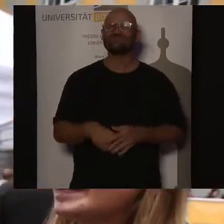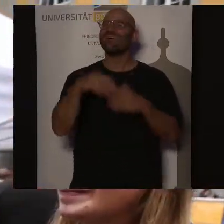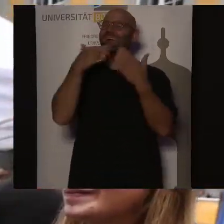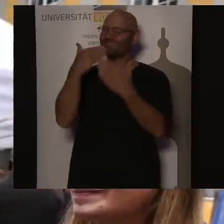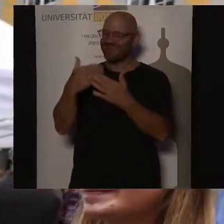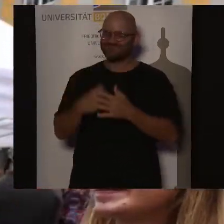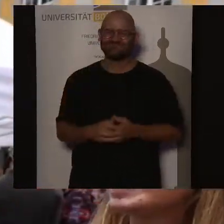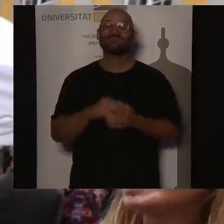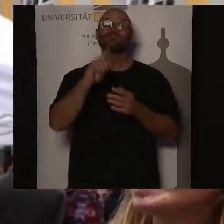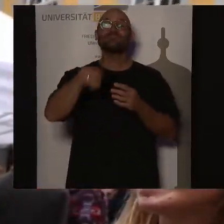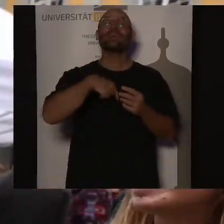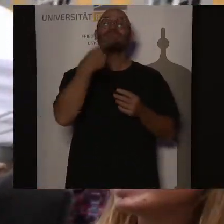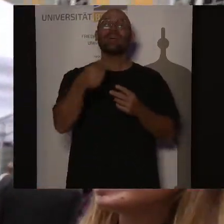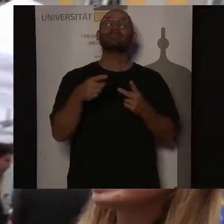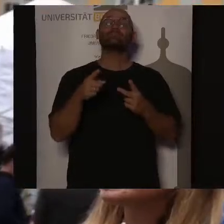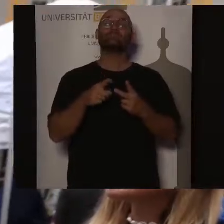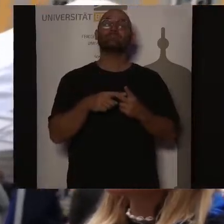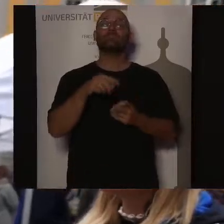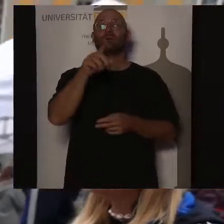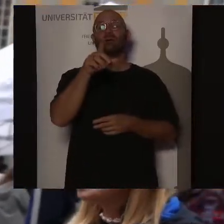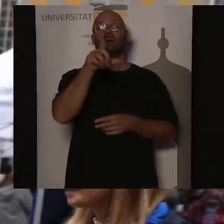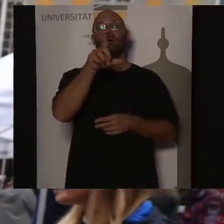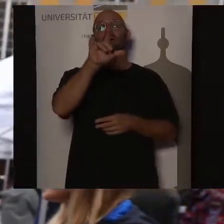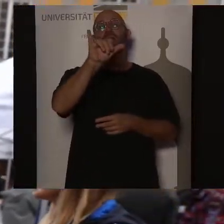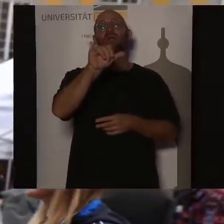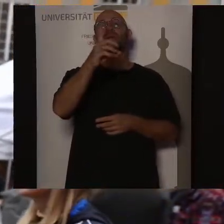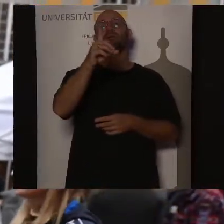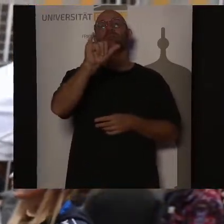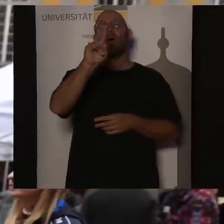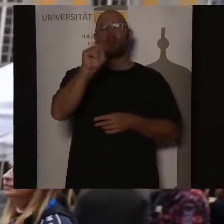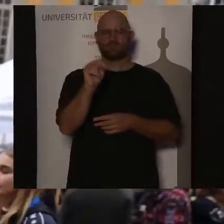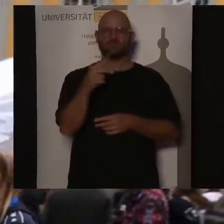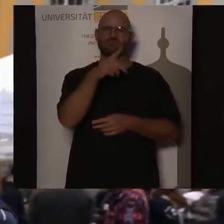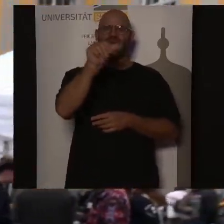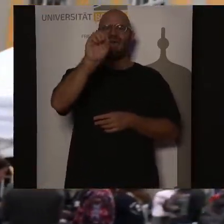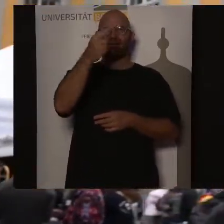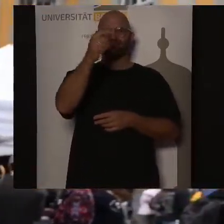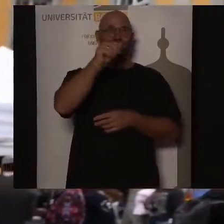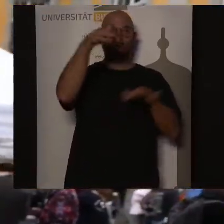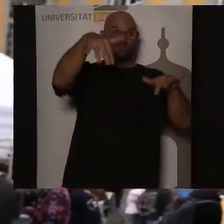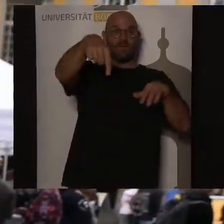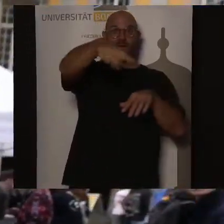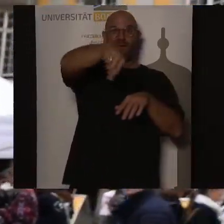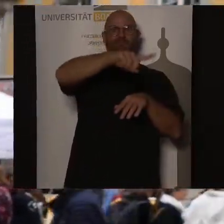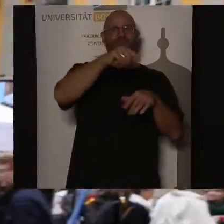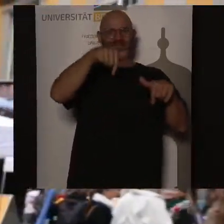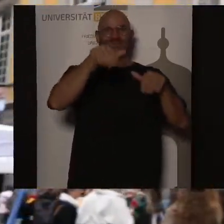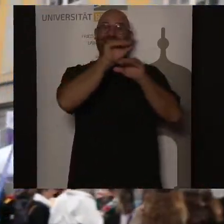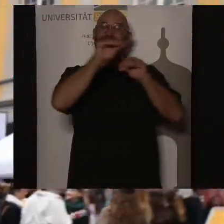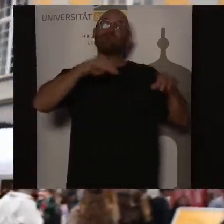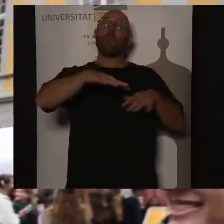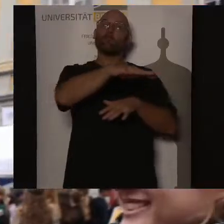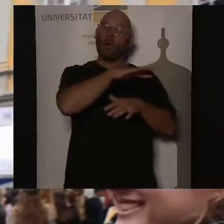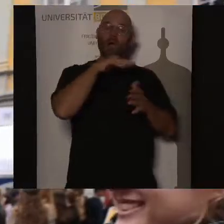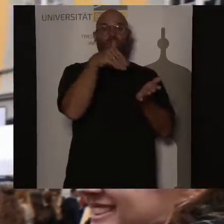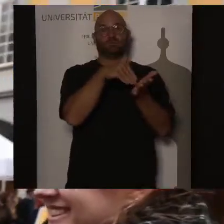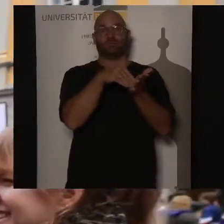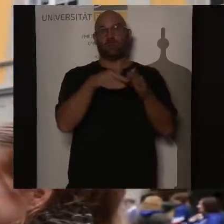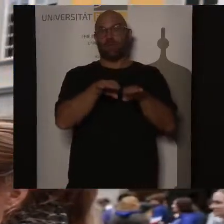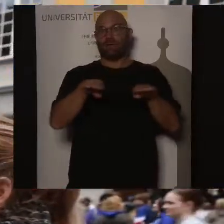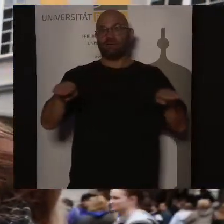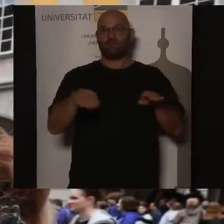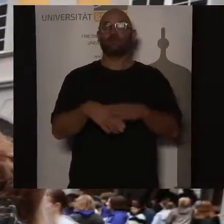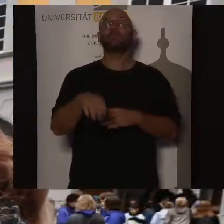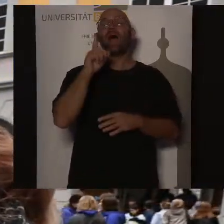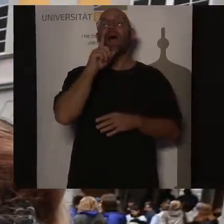Thank you so much, Svenja. And next up, I'll talk to Lilian from the ASTA. The ASTA is also represented upstairs, but they're also here at